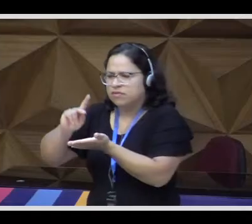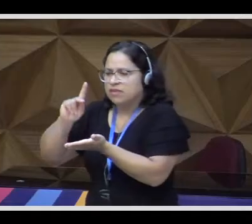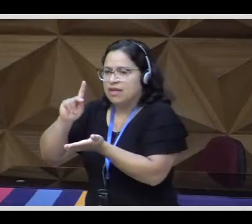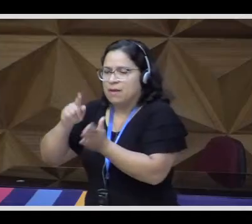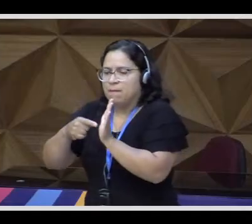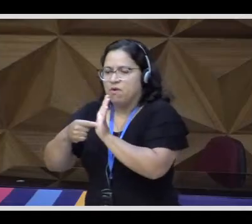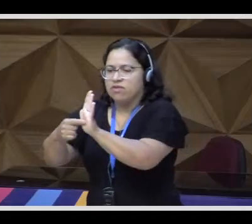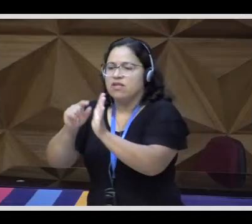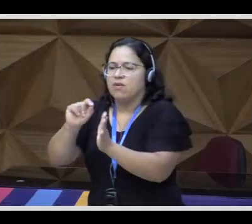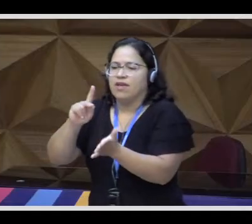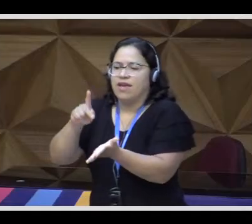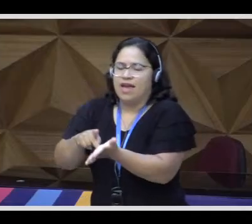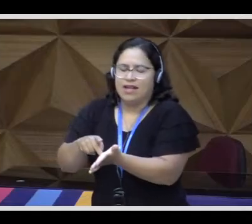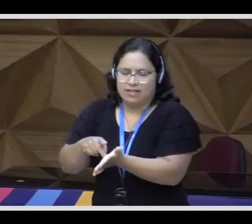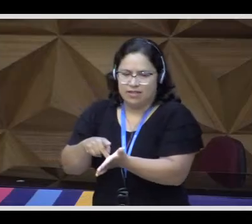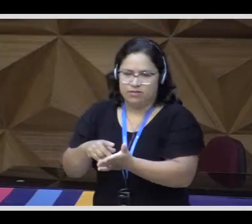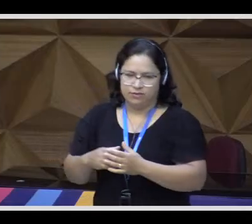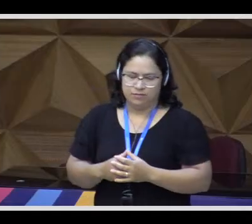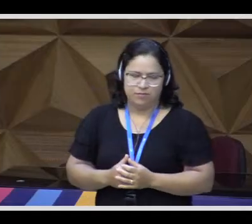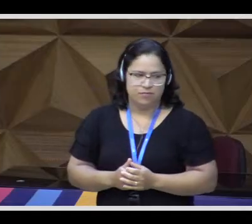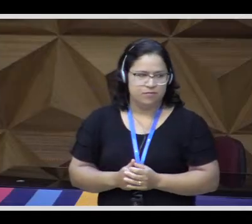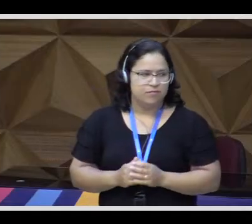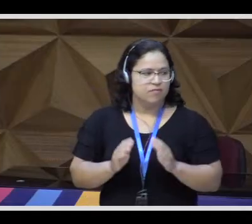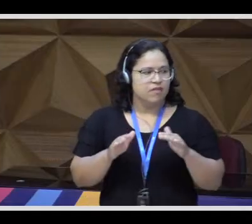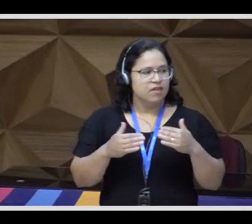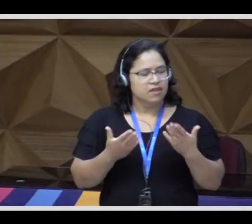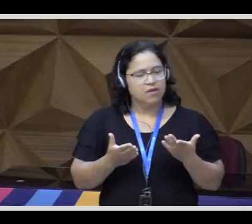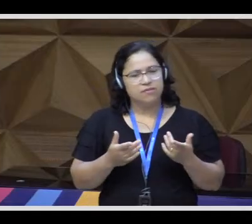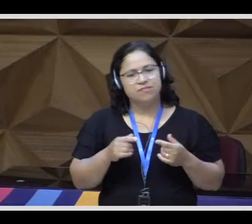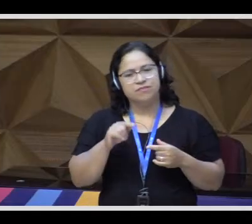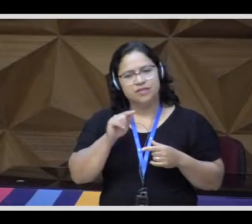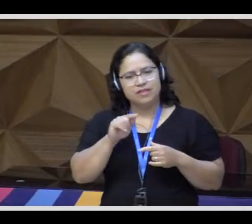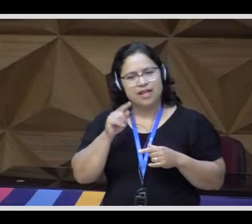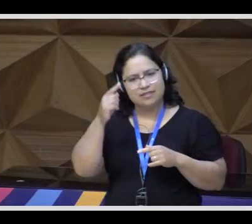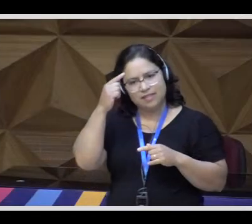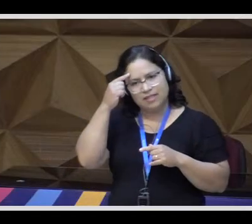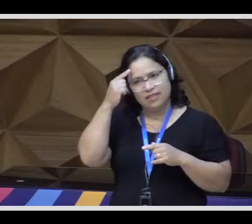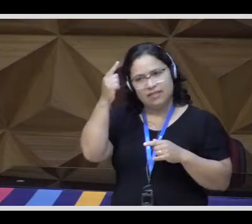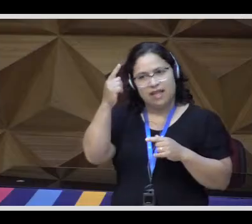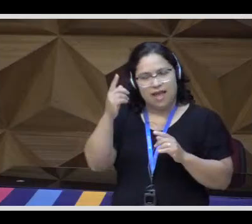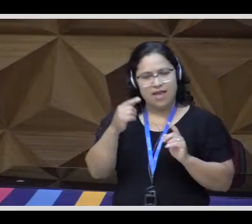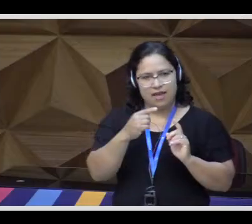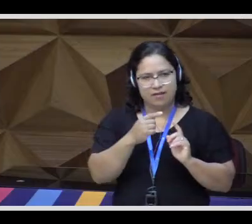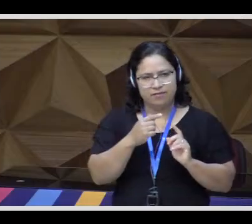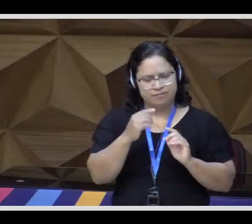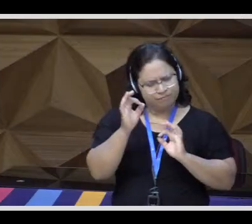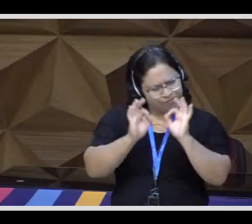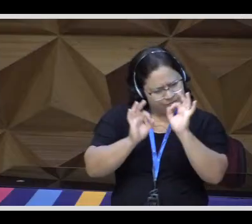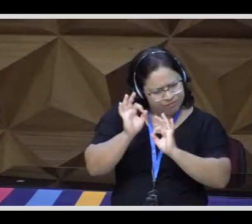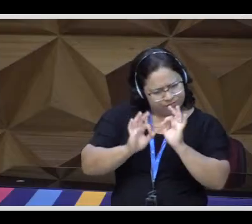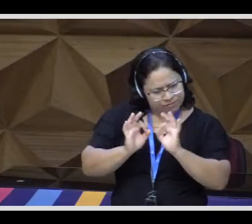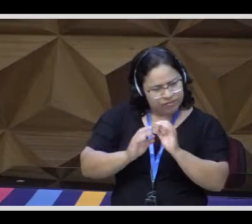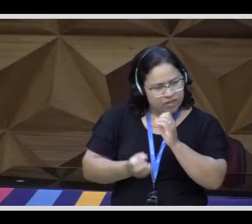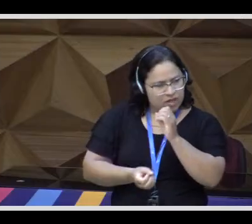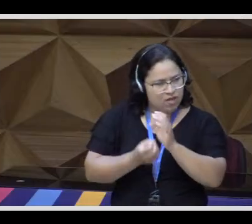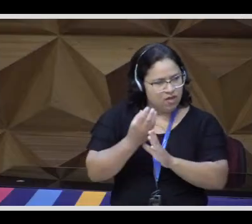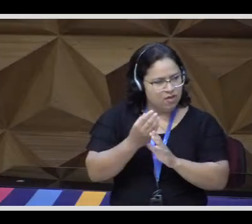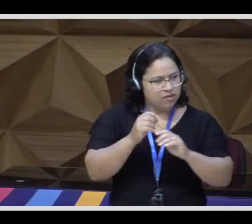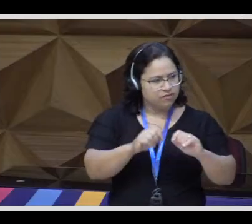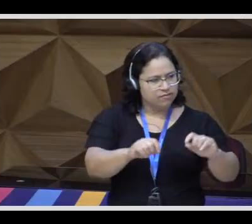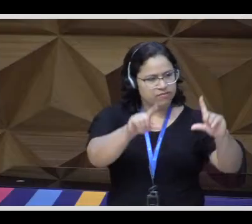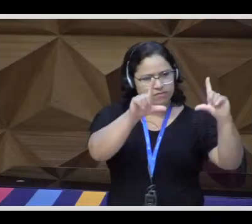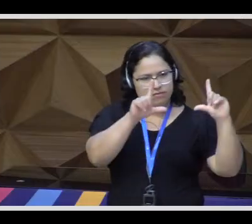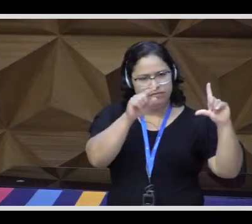samples. Based on that idea, I created this IPD, Índice de Popularidade